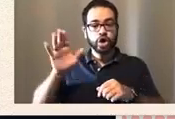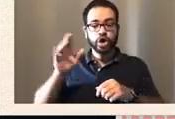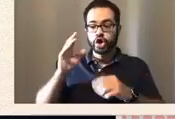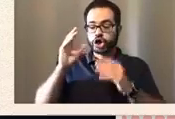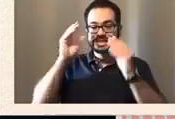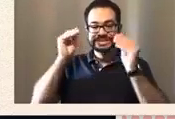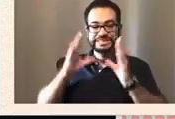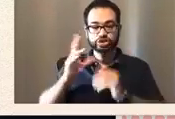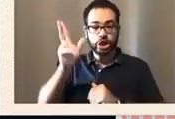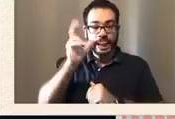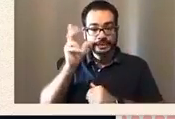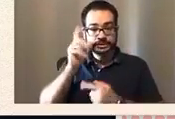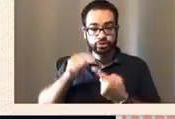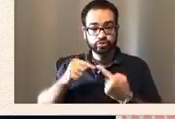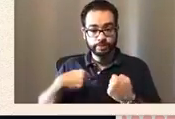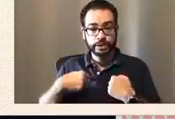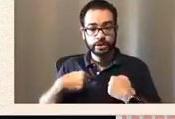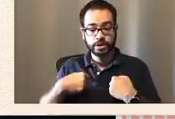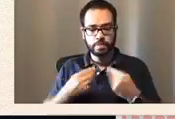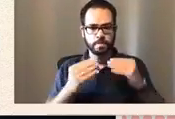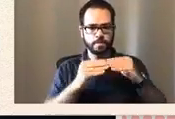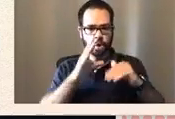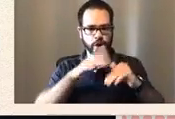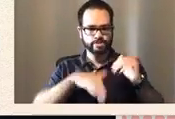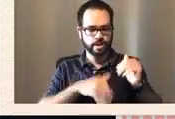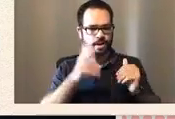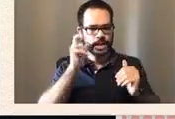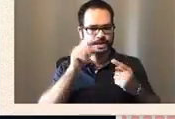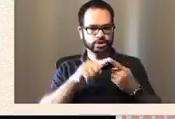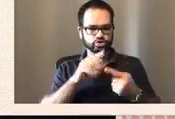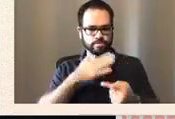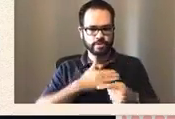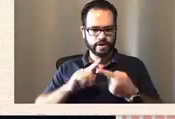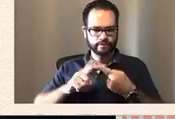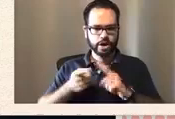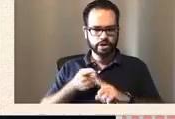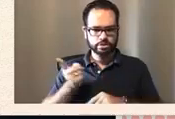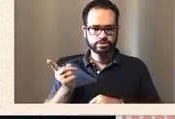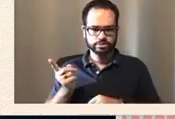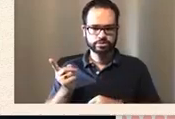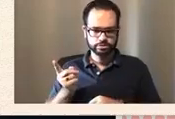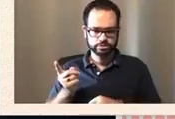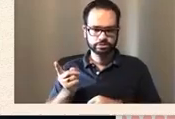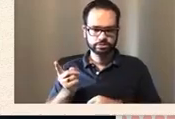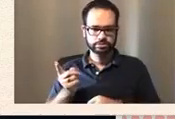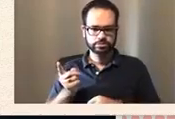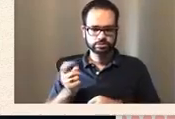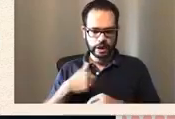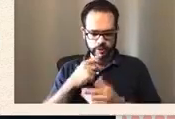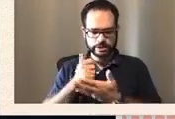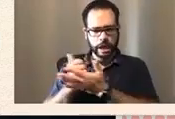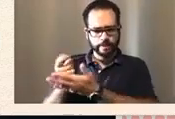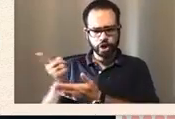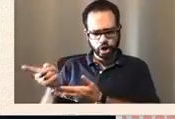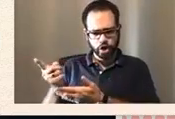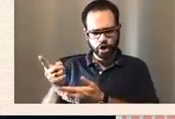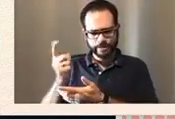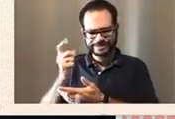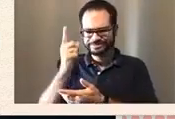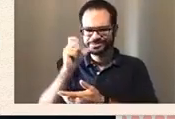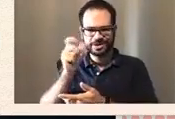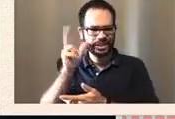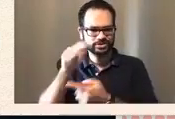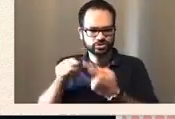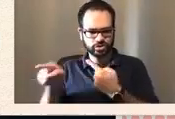me more than she listened to the student I was helping. And that's when I